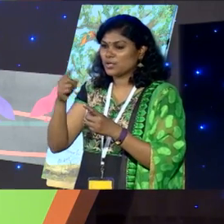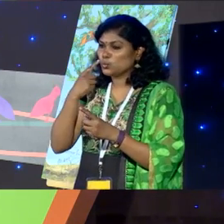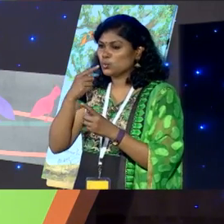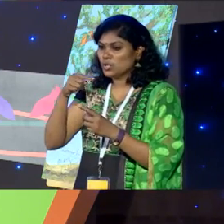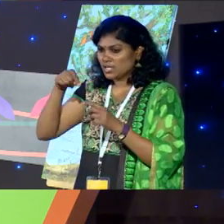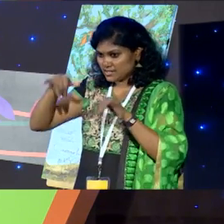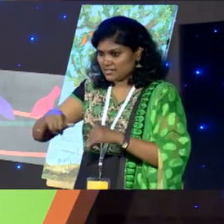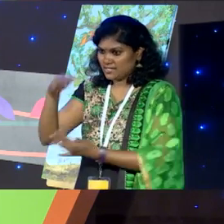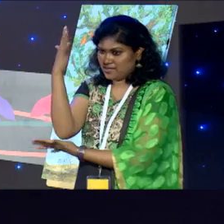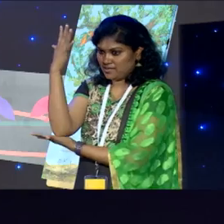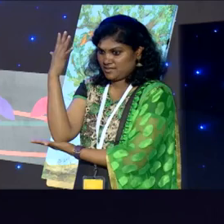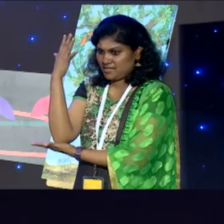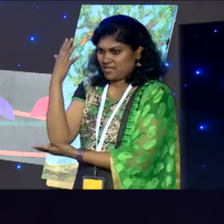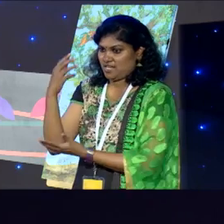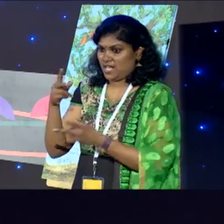unfortunately, like